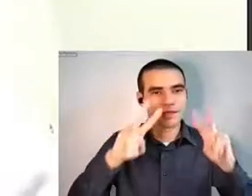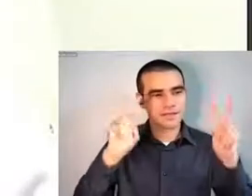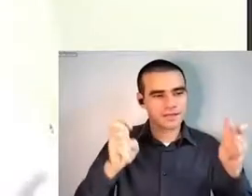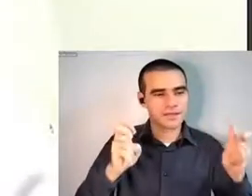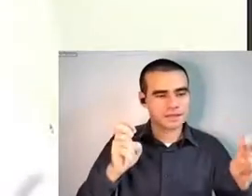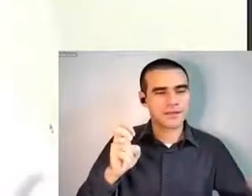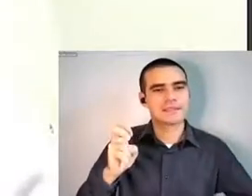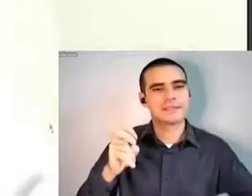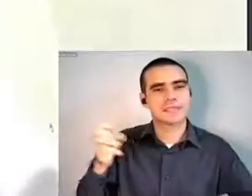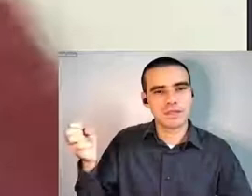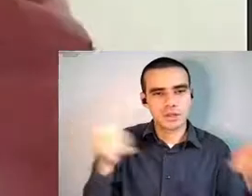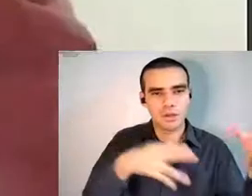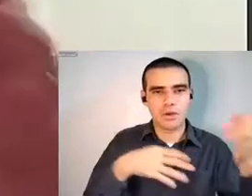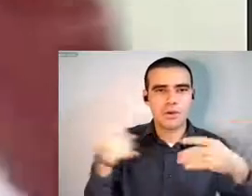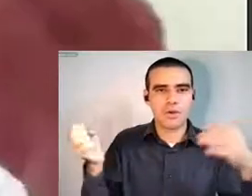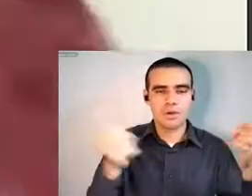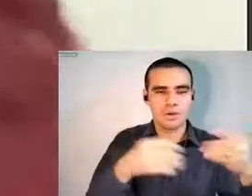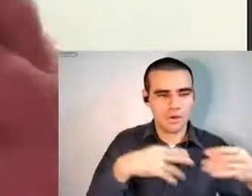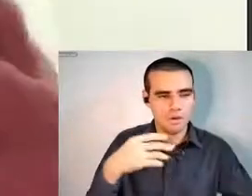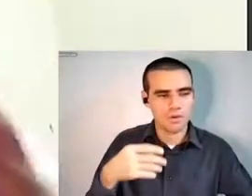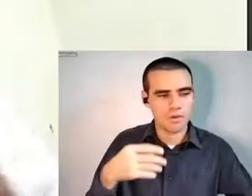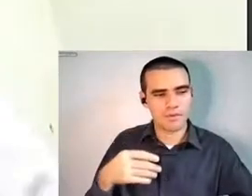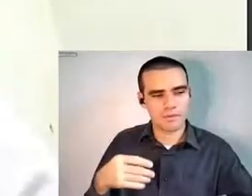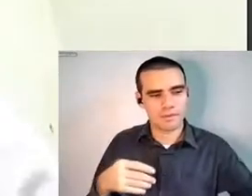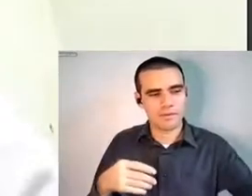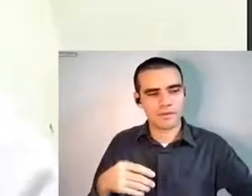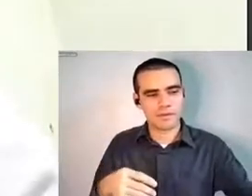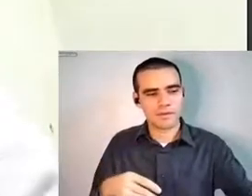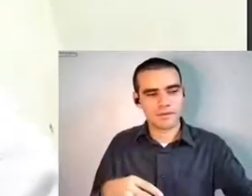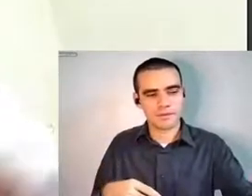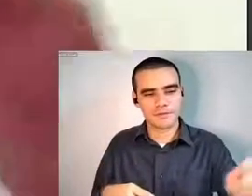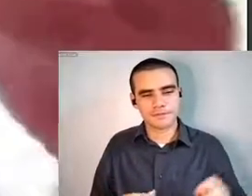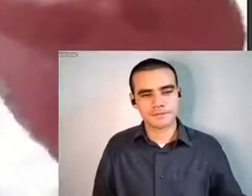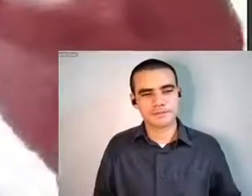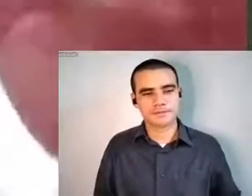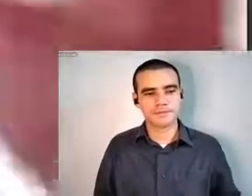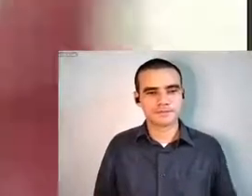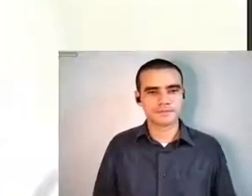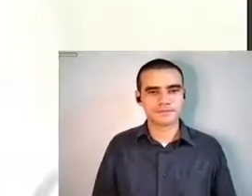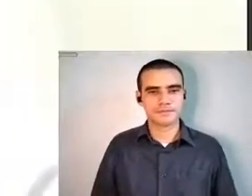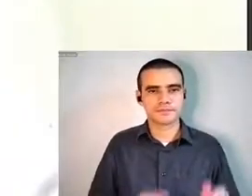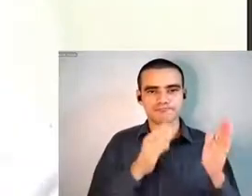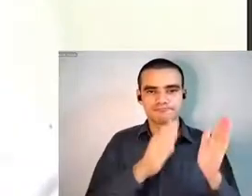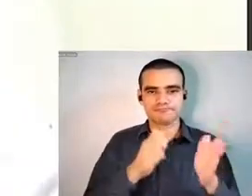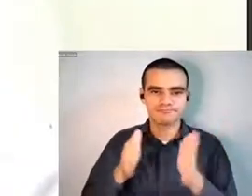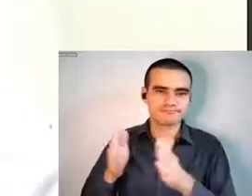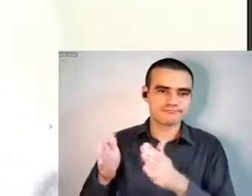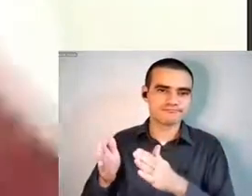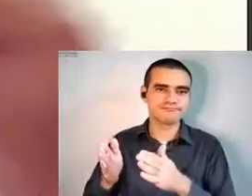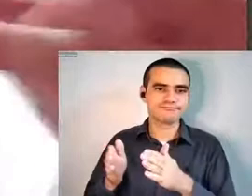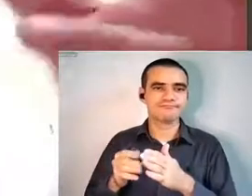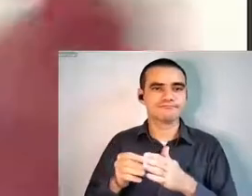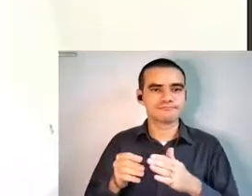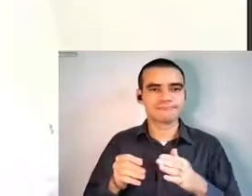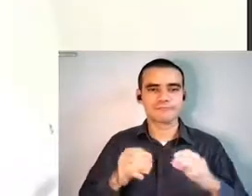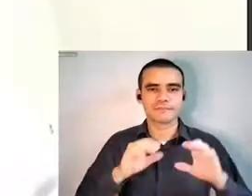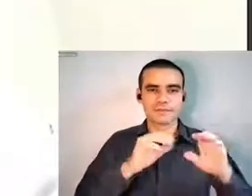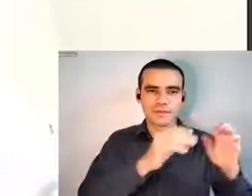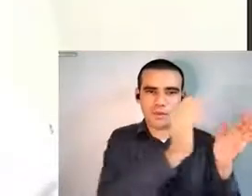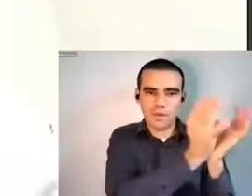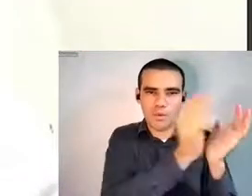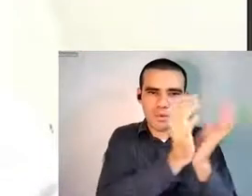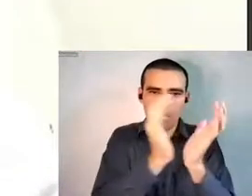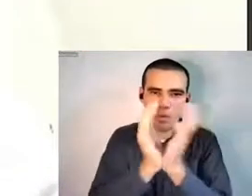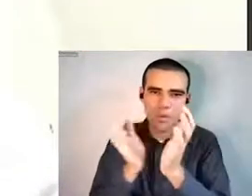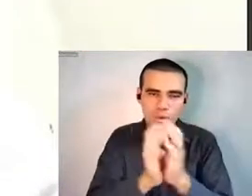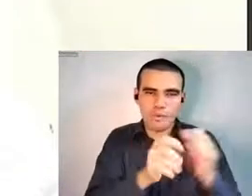highlight this as an introduction. This plan of establishment of a